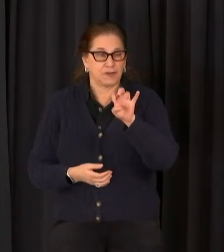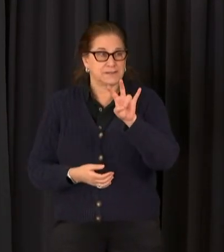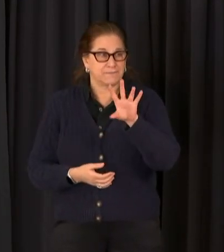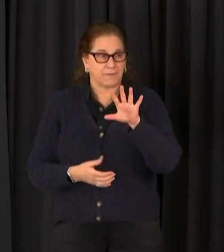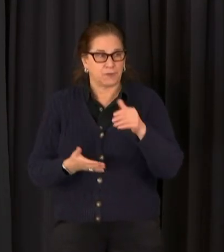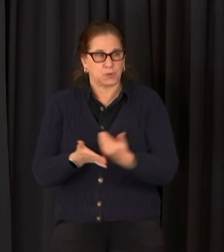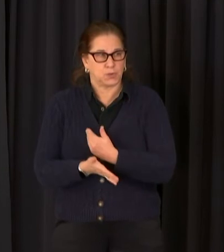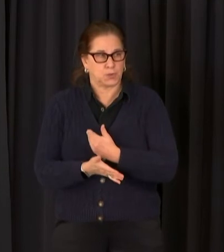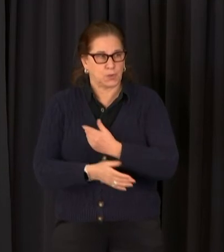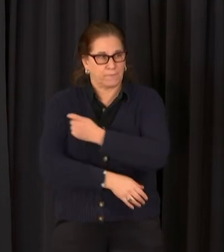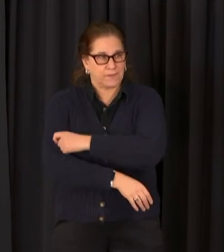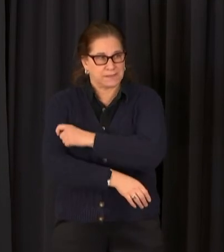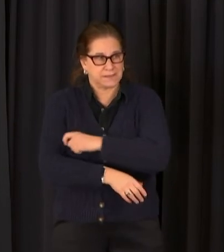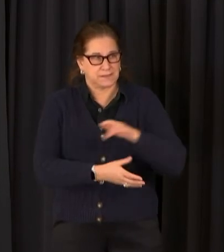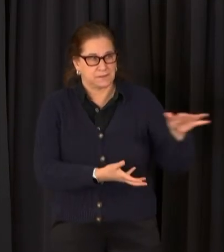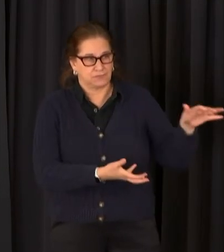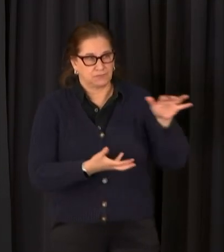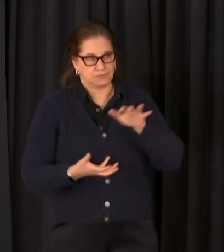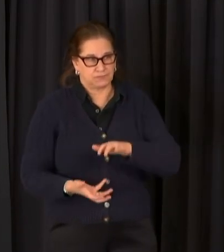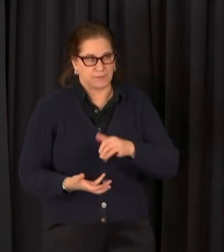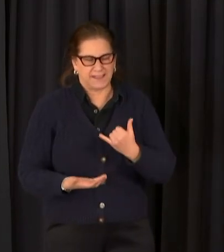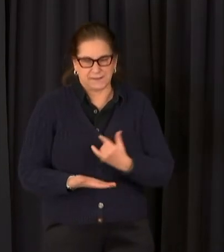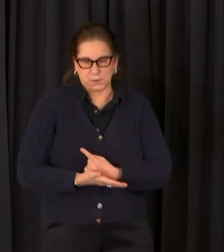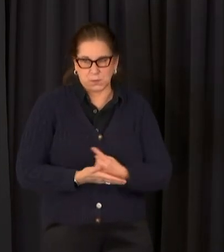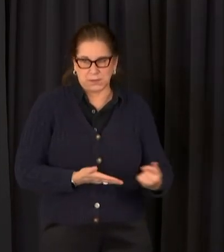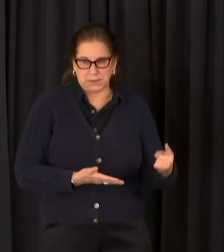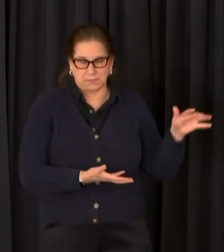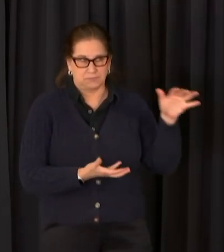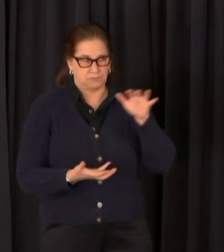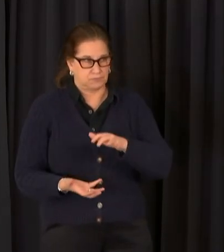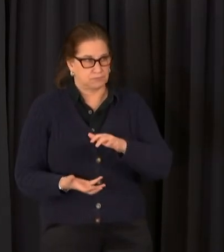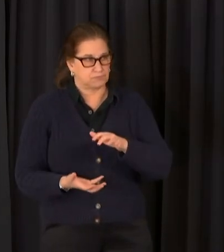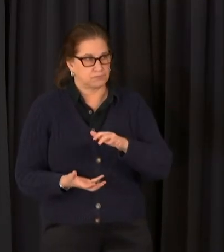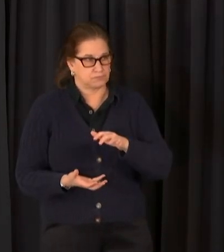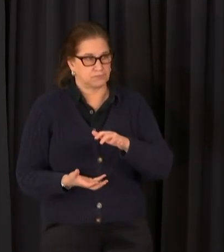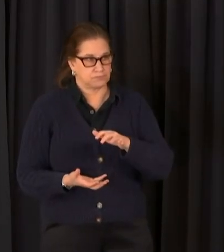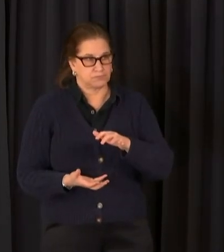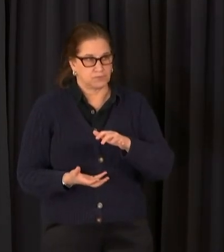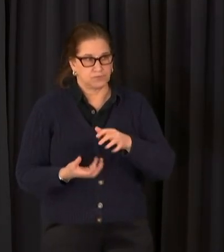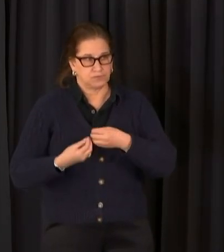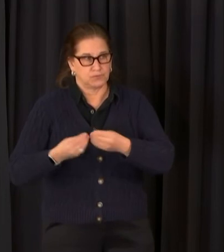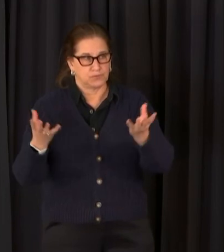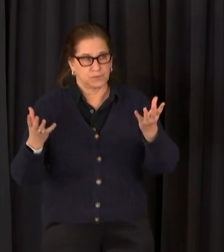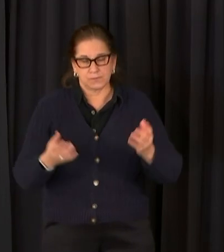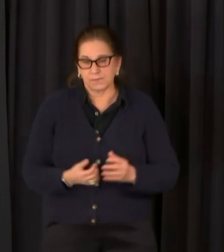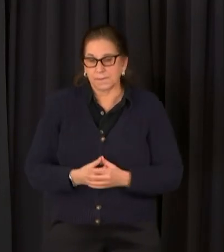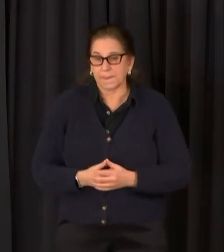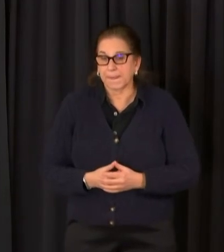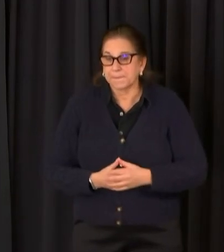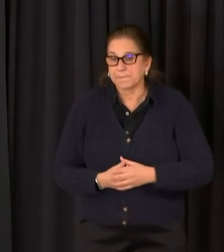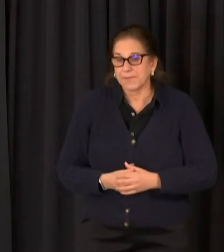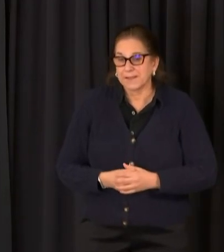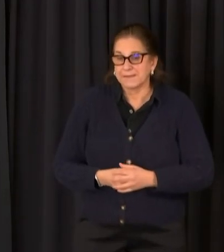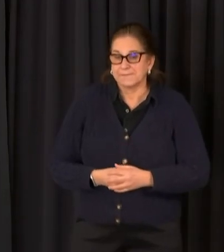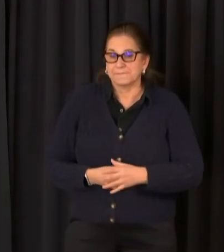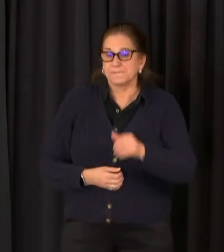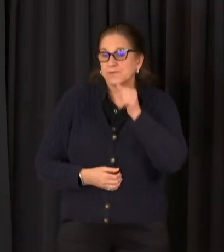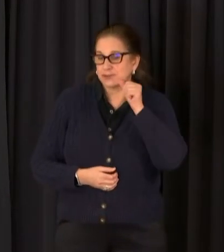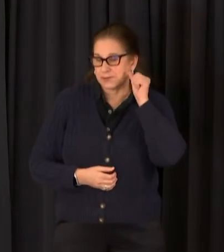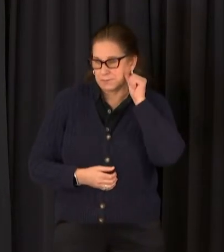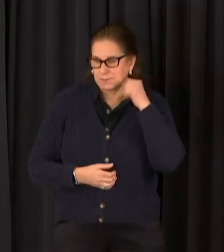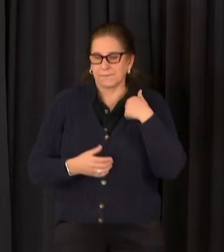11,475 doses will be delivered to the district this week. Yesterday, we also made